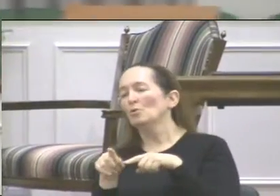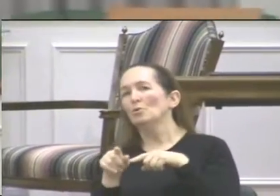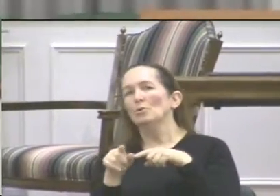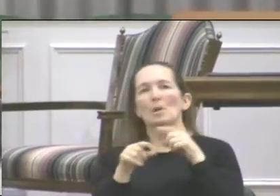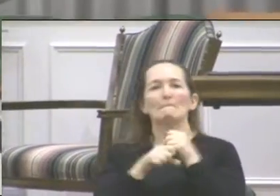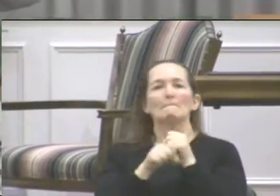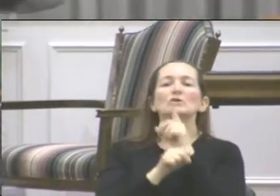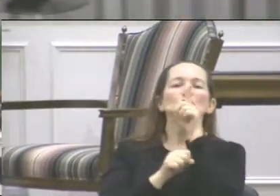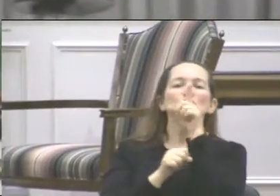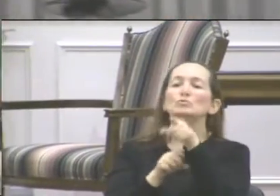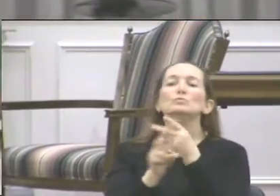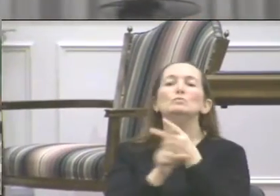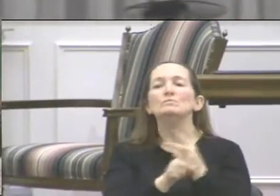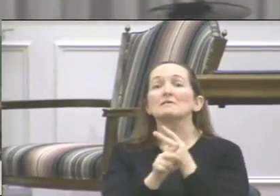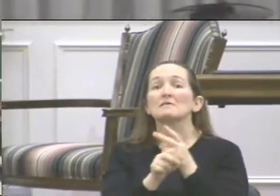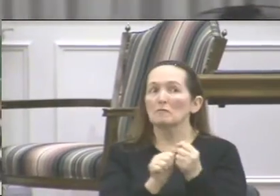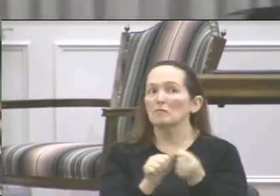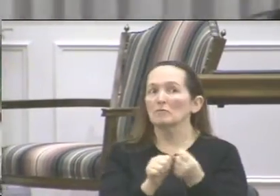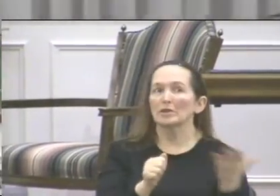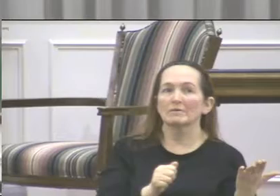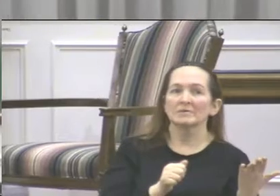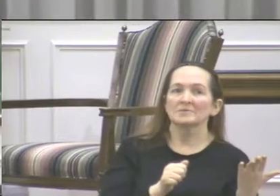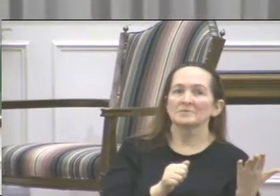you took care of everything.